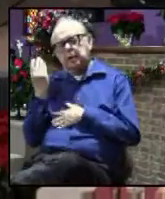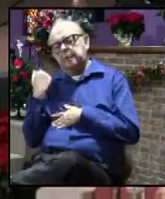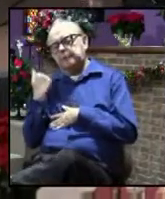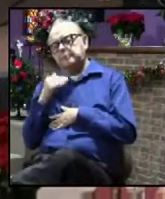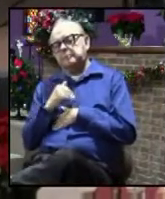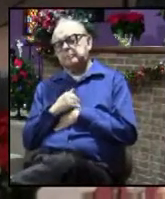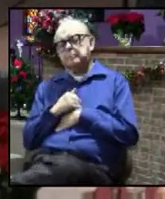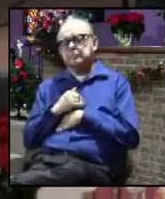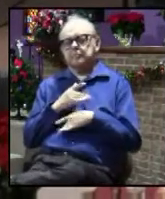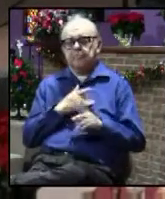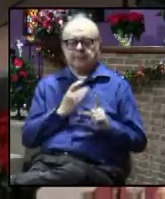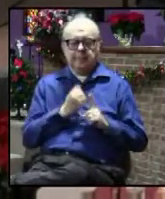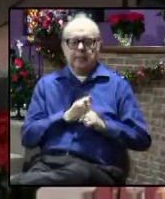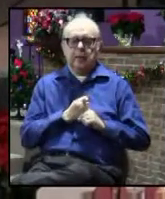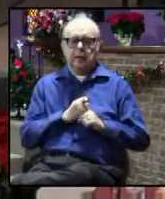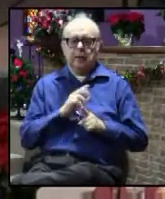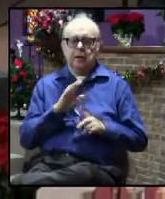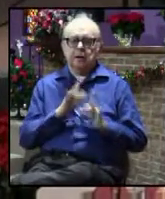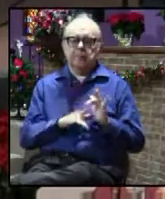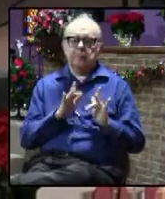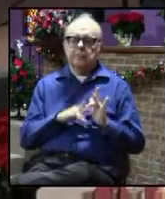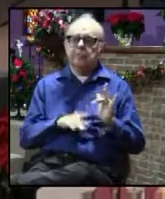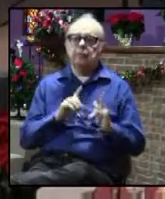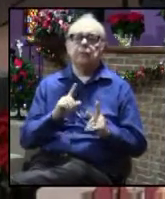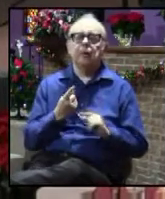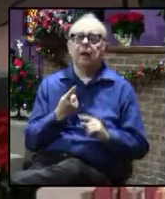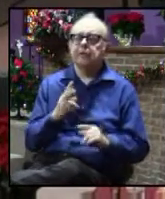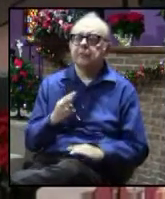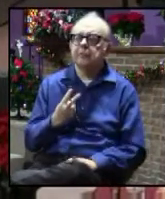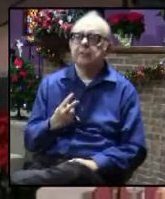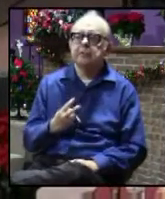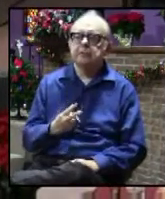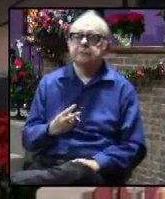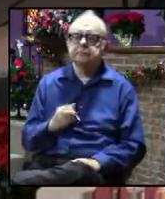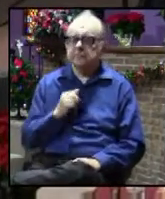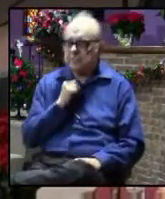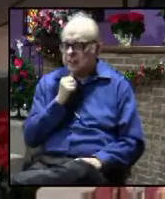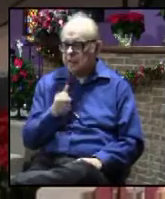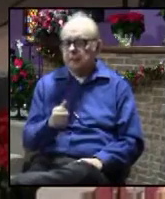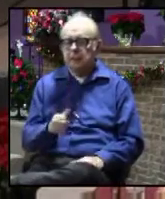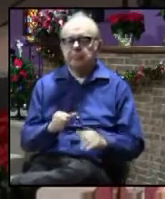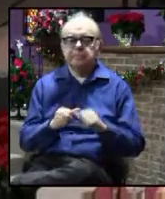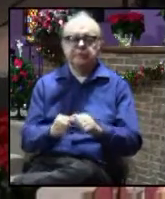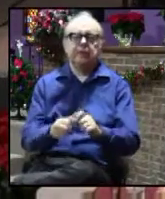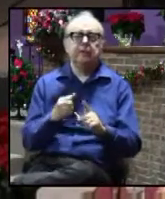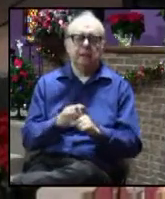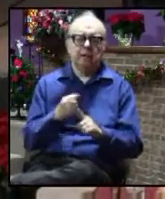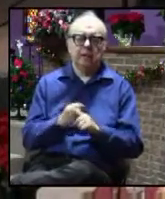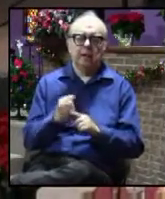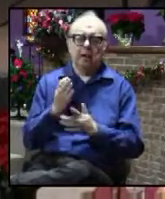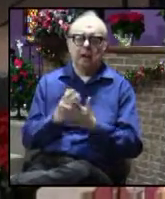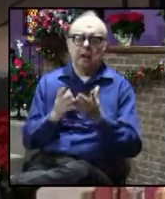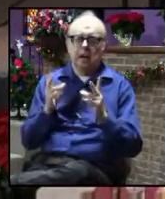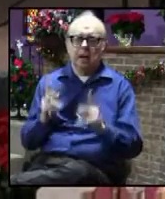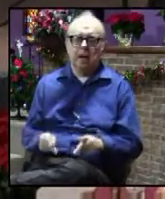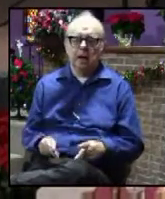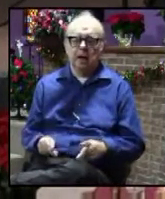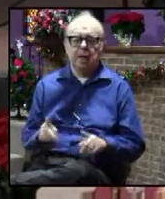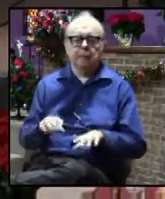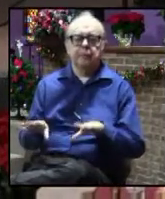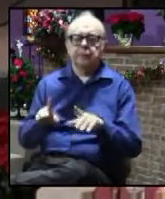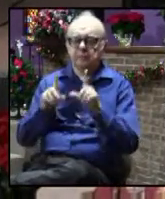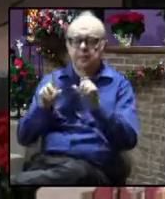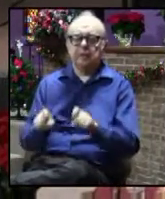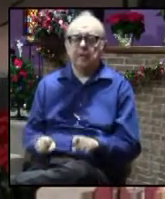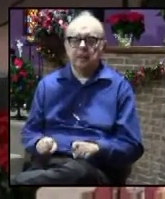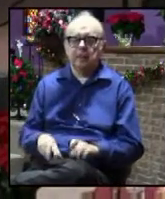last night and my heart skipped twice. It wasn't in a steady rhythm. It's something, we need to run some tests.